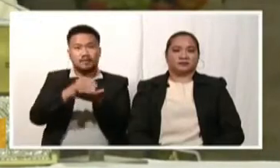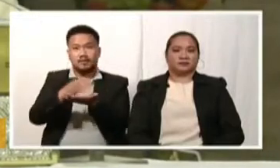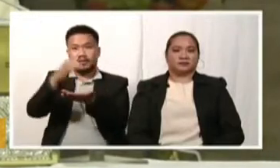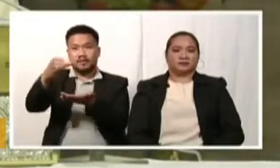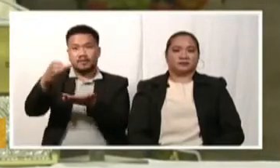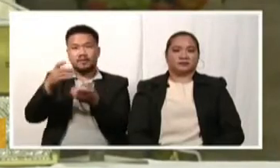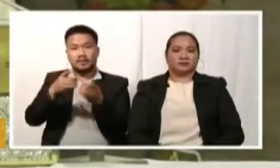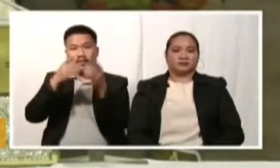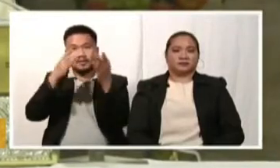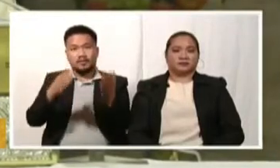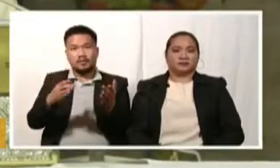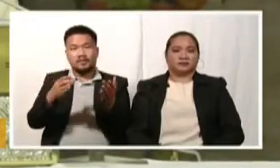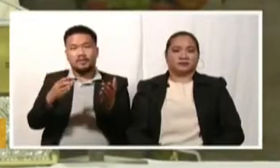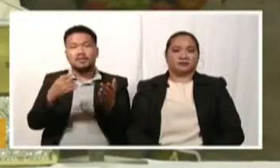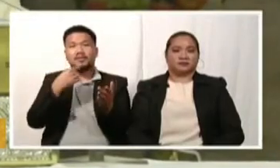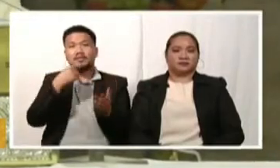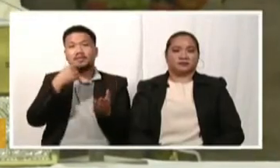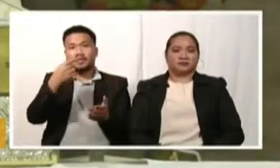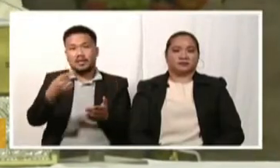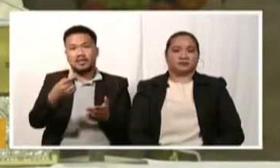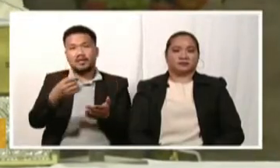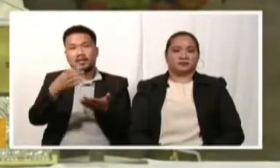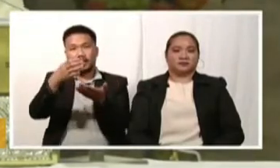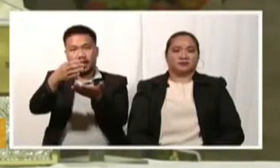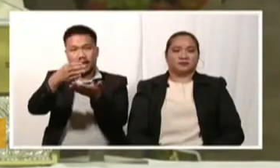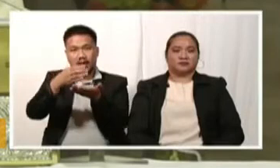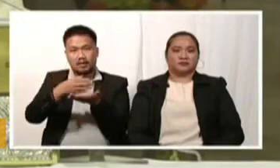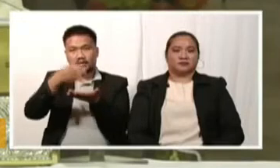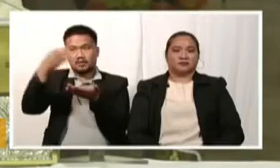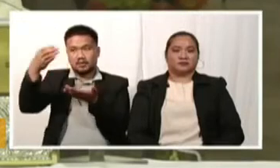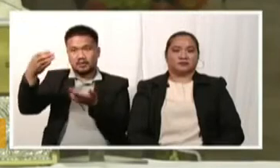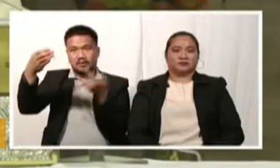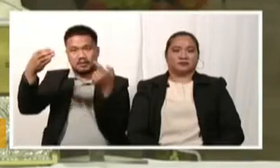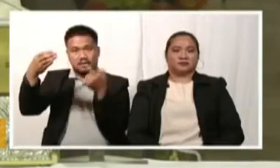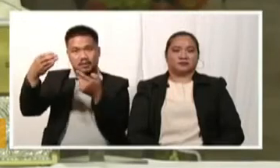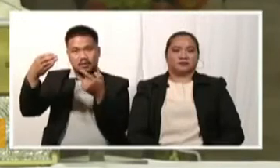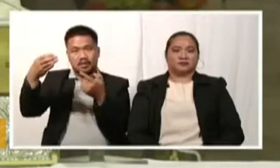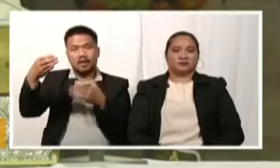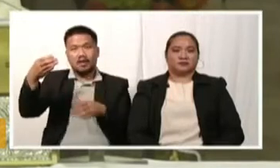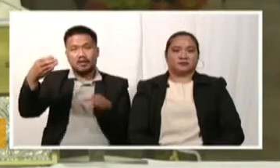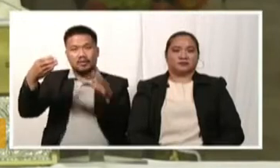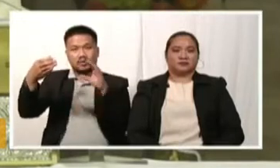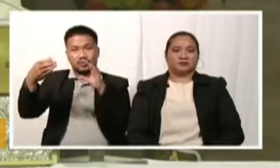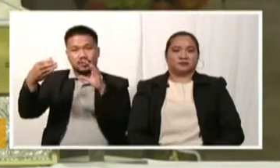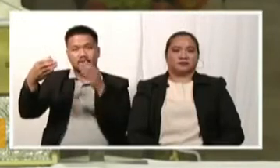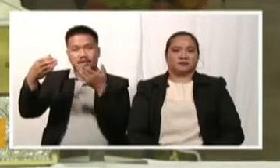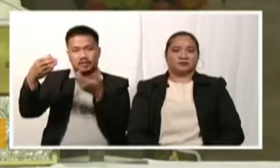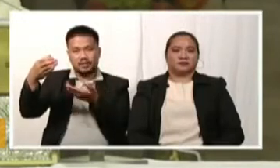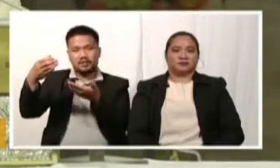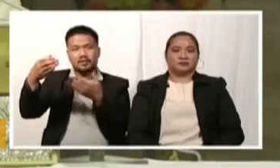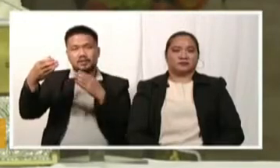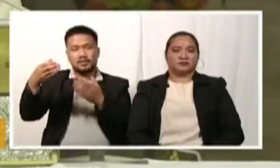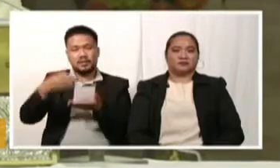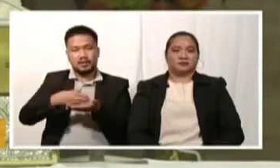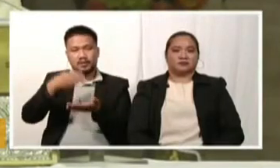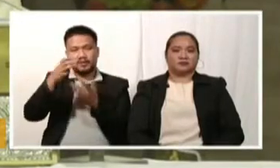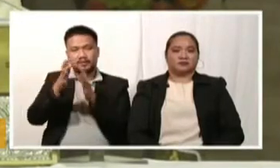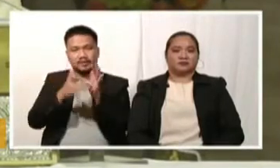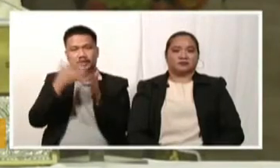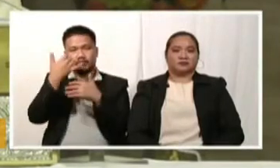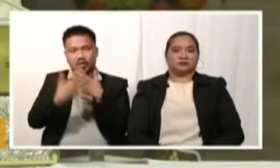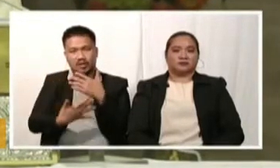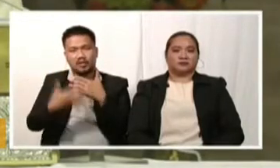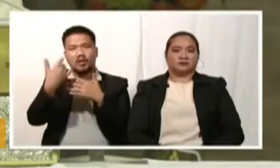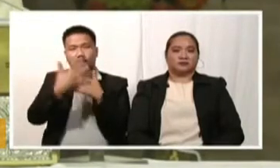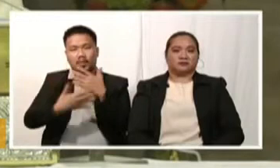to his disciples, saying, "Take this, all of you, and drink from it, for this is the chalice of